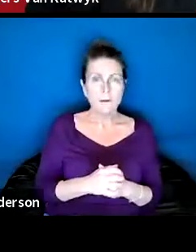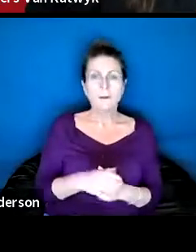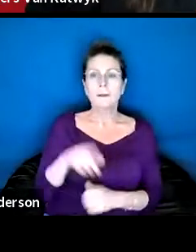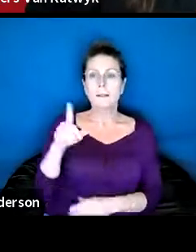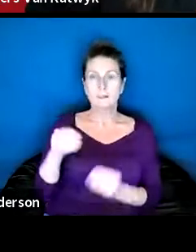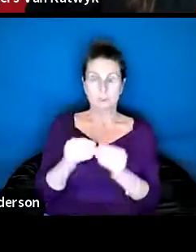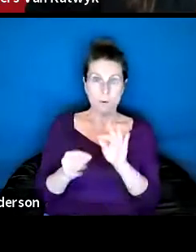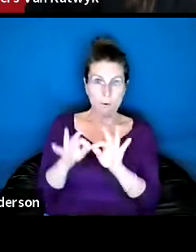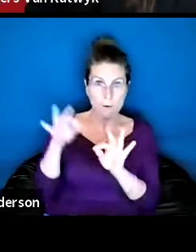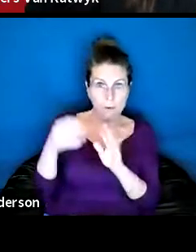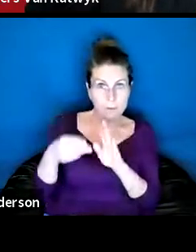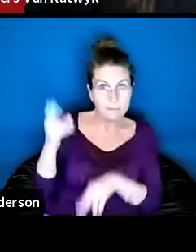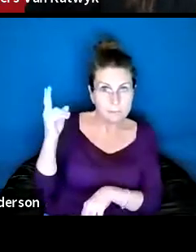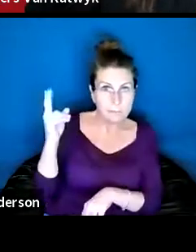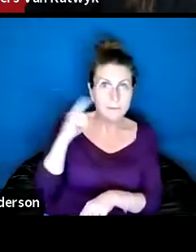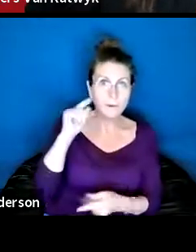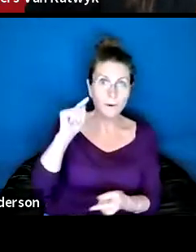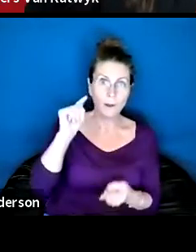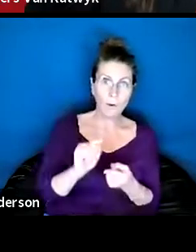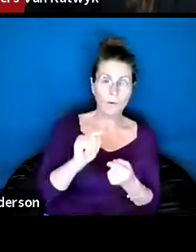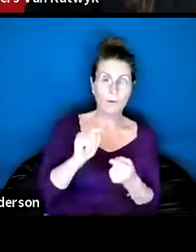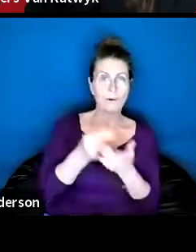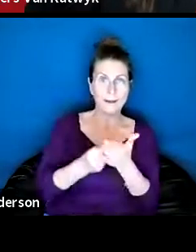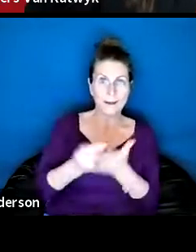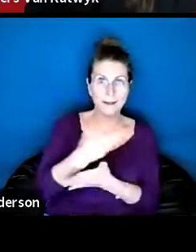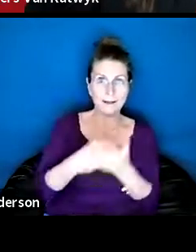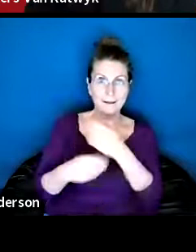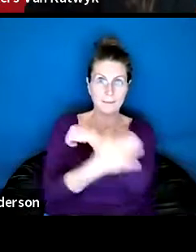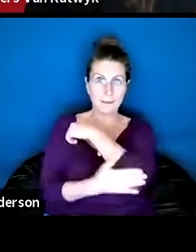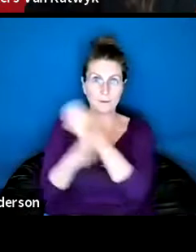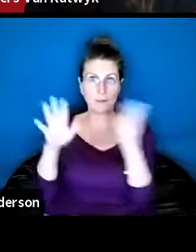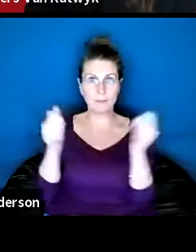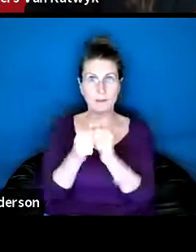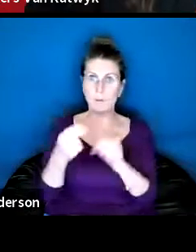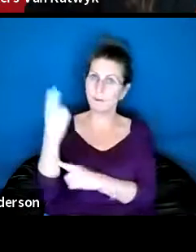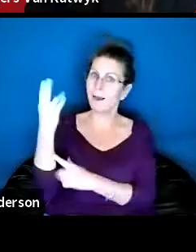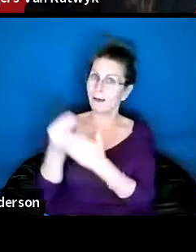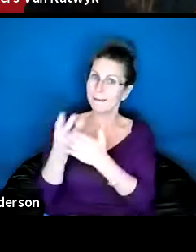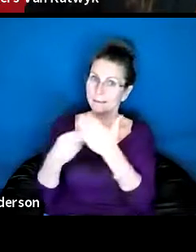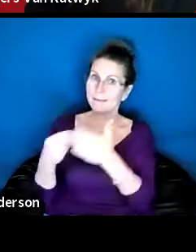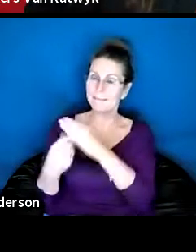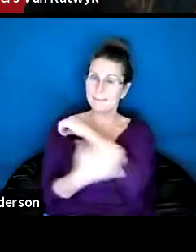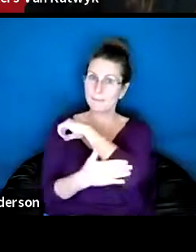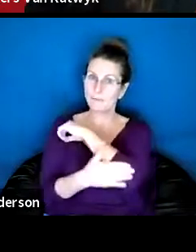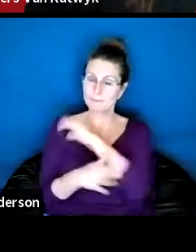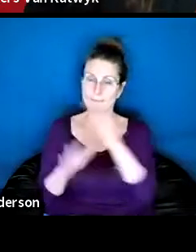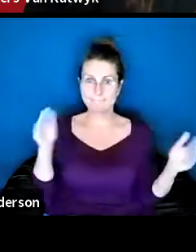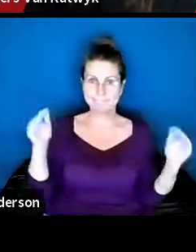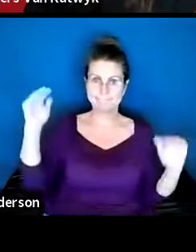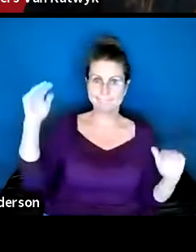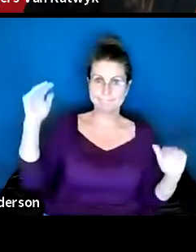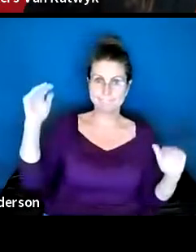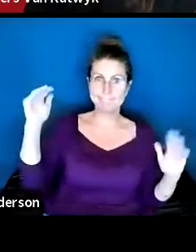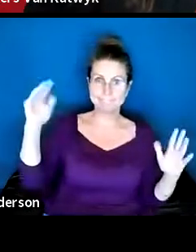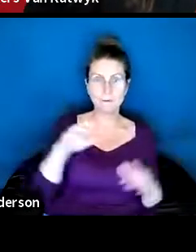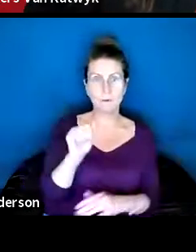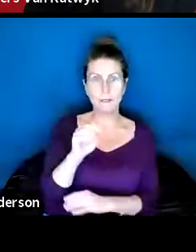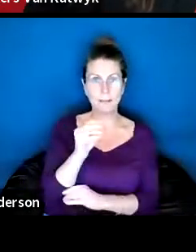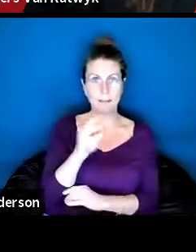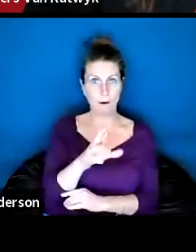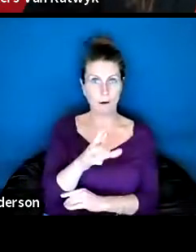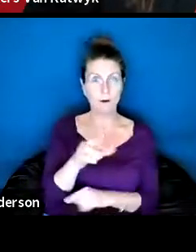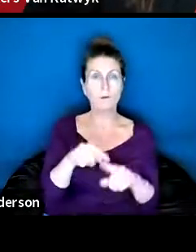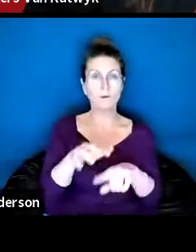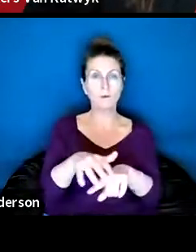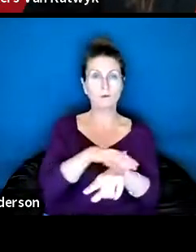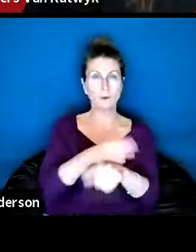costlier for lower income countries than for high income countries. So left unchecked, AMR has the potential to slow the